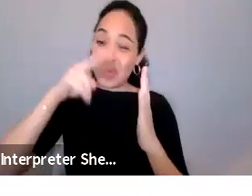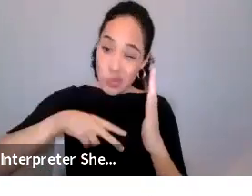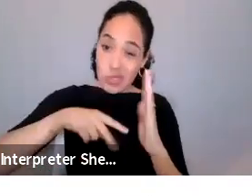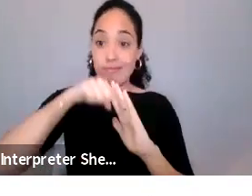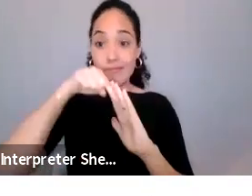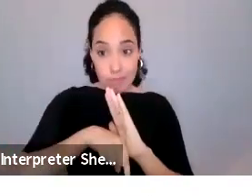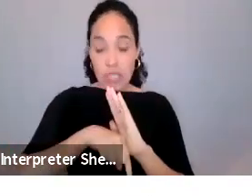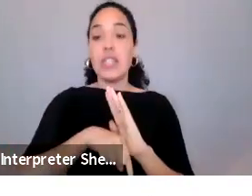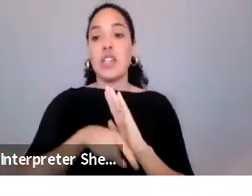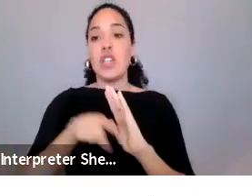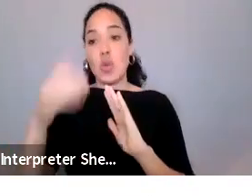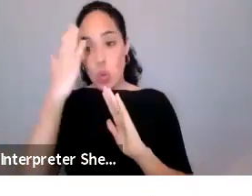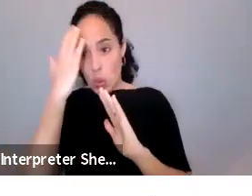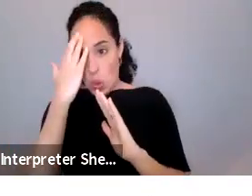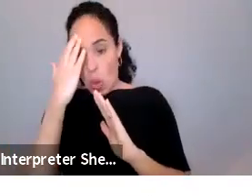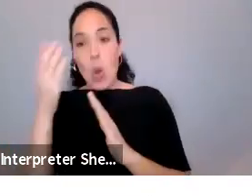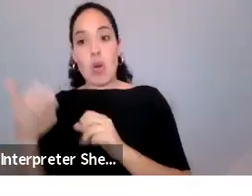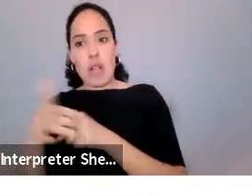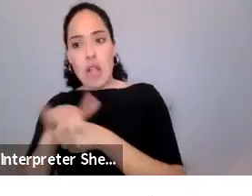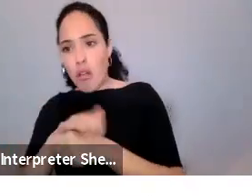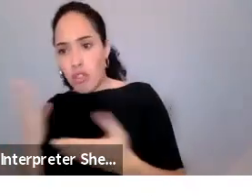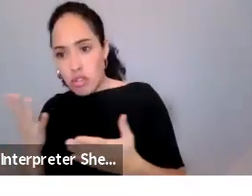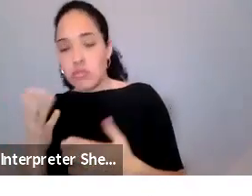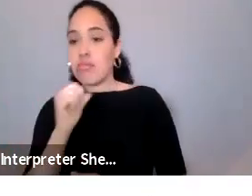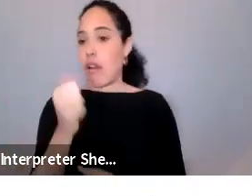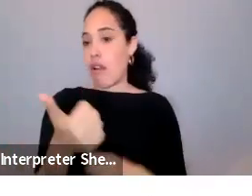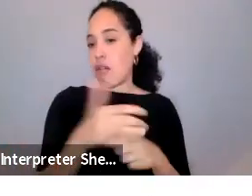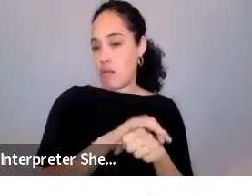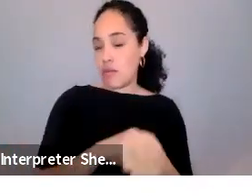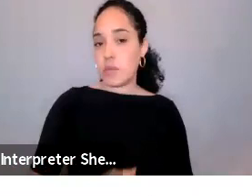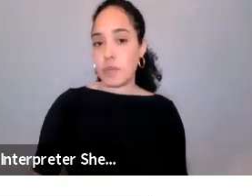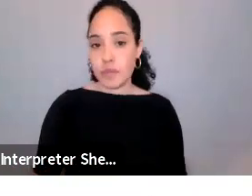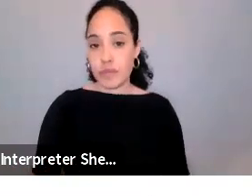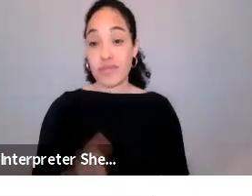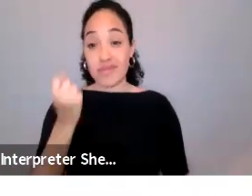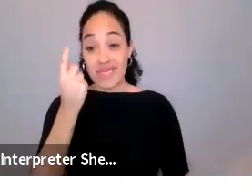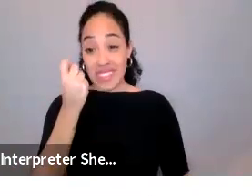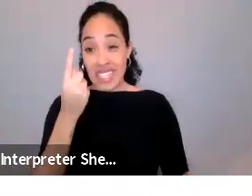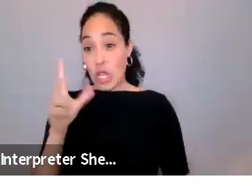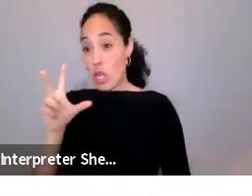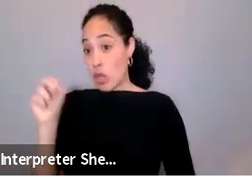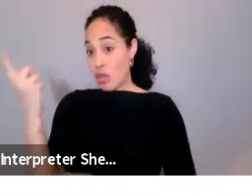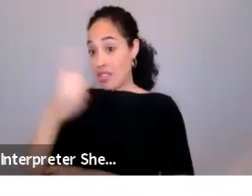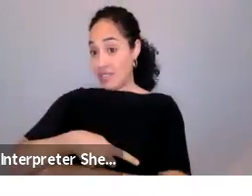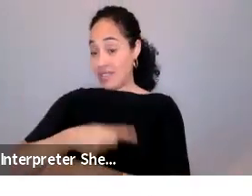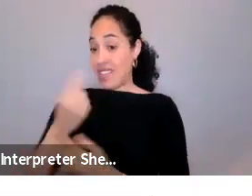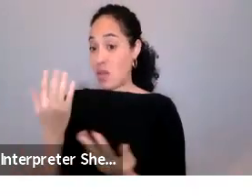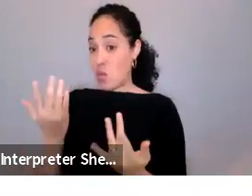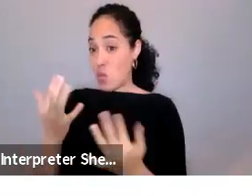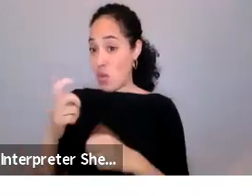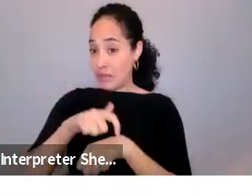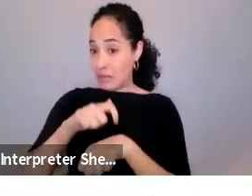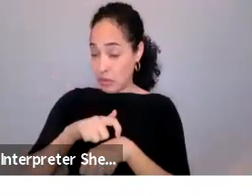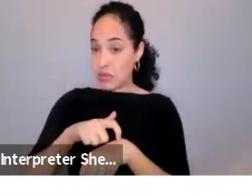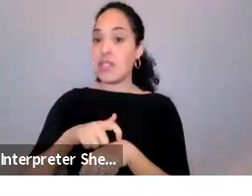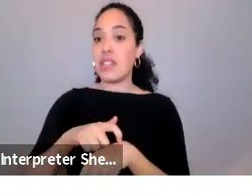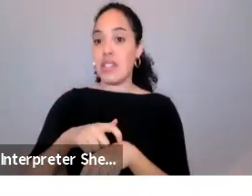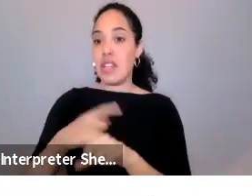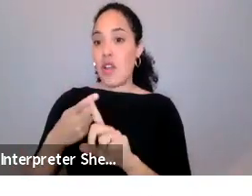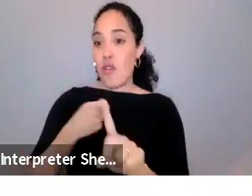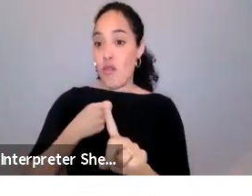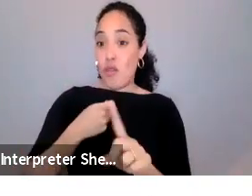covered. It should be noted that there is a 30-day waiting period from the date of purchase to the time an NFIP flood